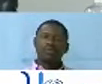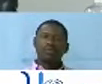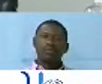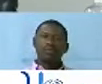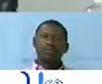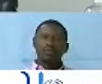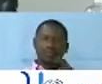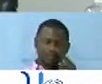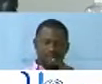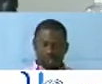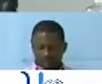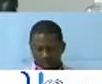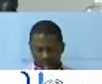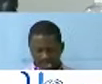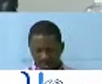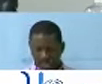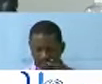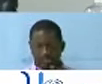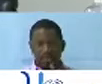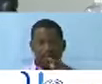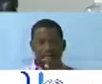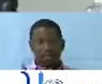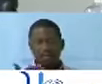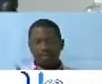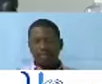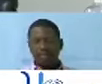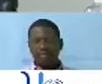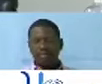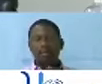the documents during the break so that we